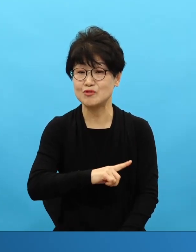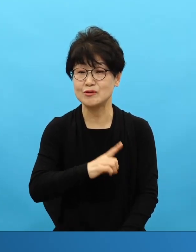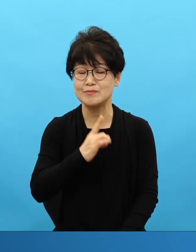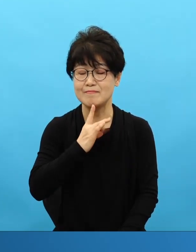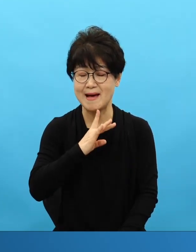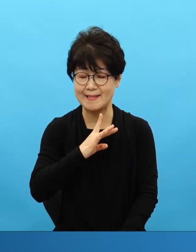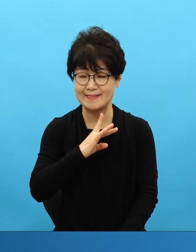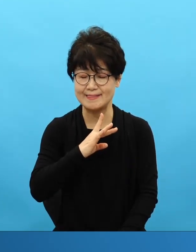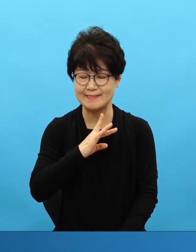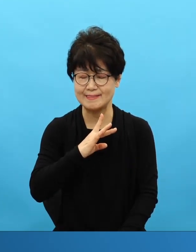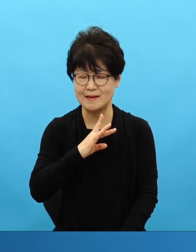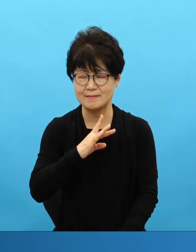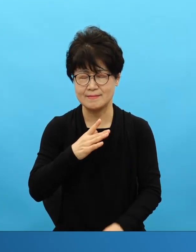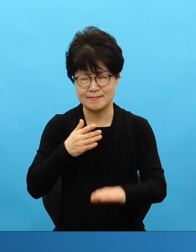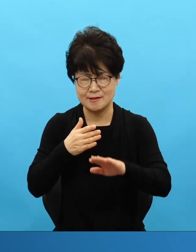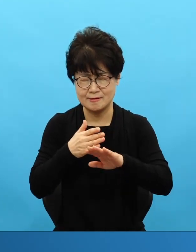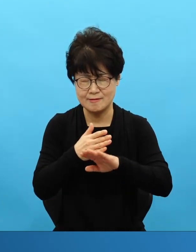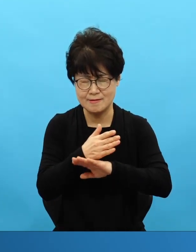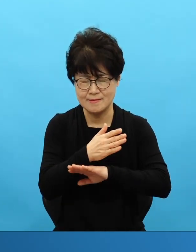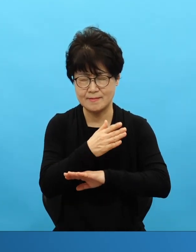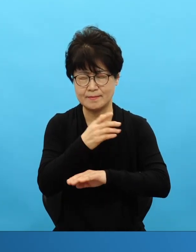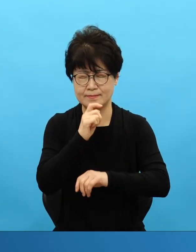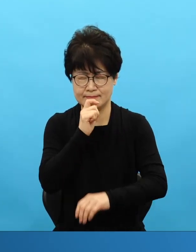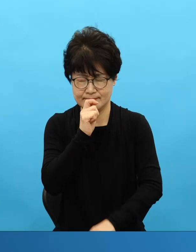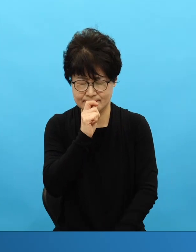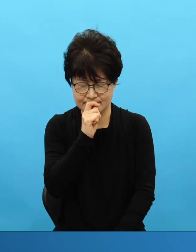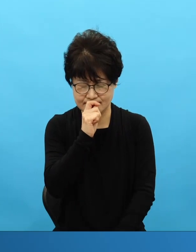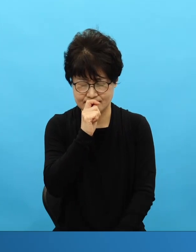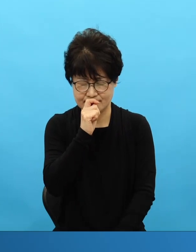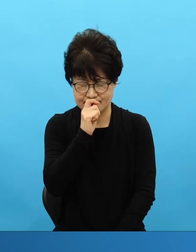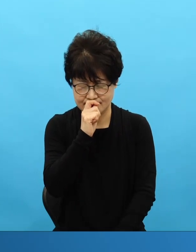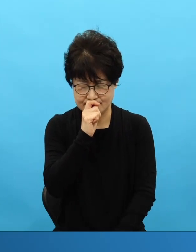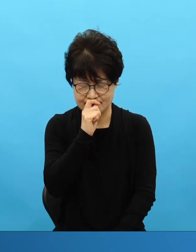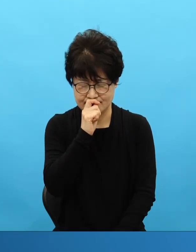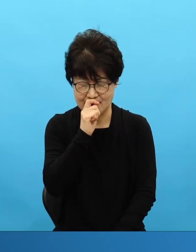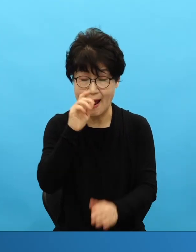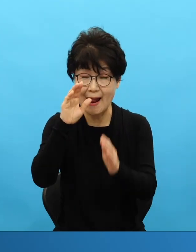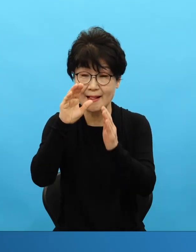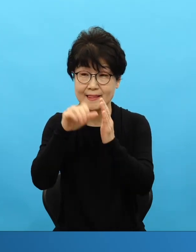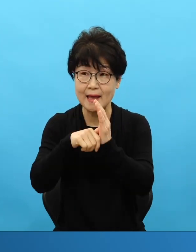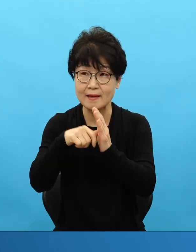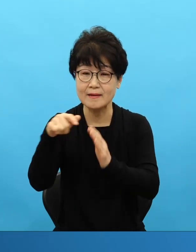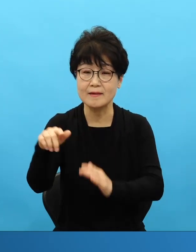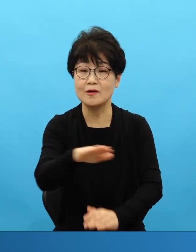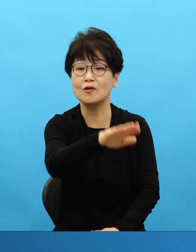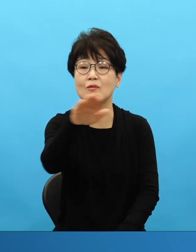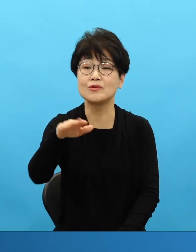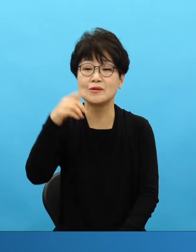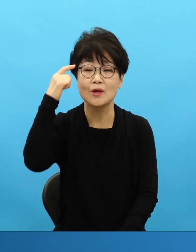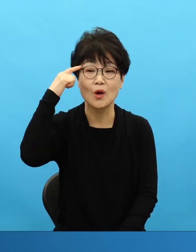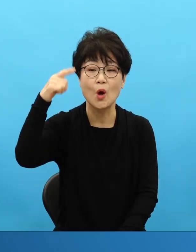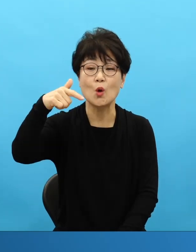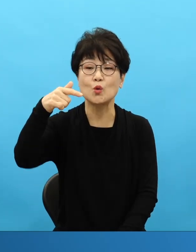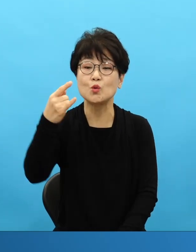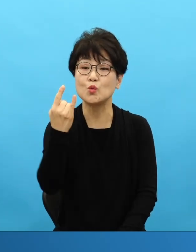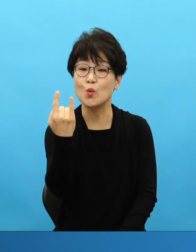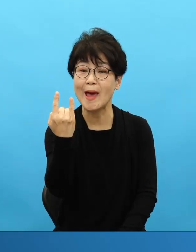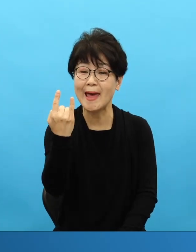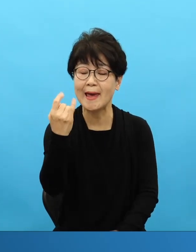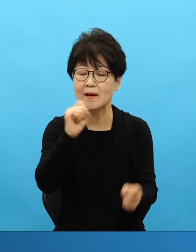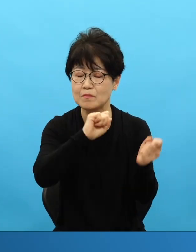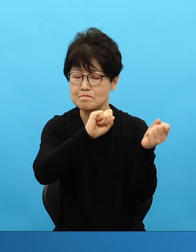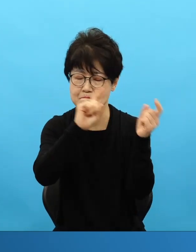this book by a Japanese doctor to show our material team. But if you just for 1 minute slowly breathe and do meditation, your brain will come